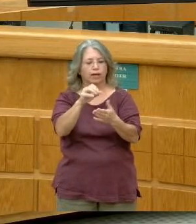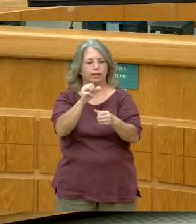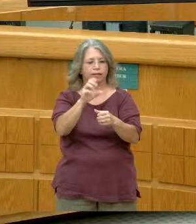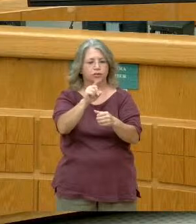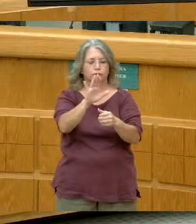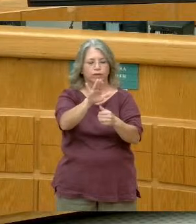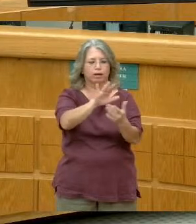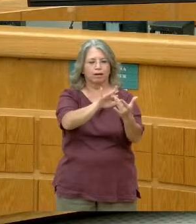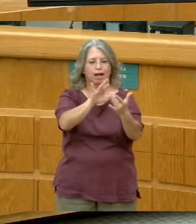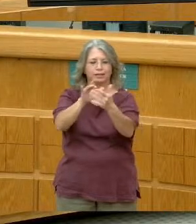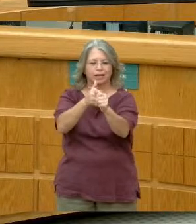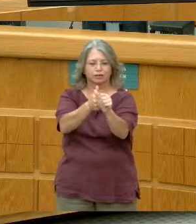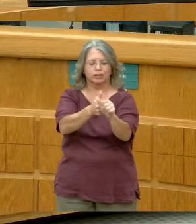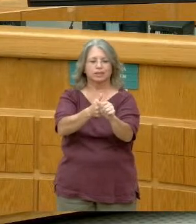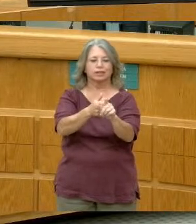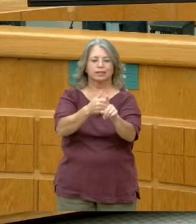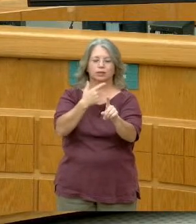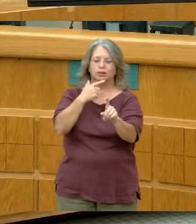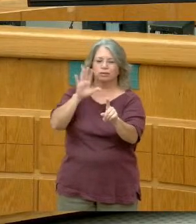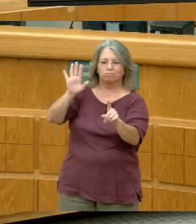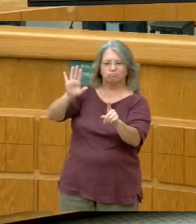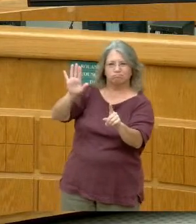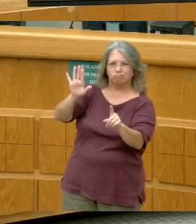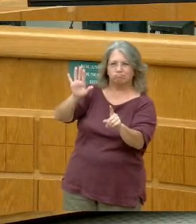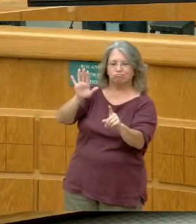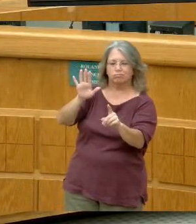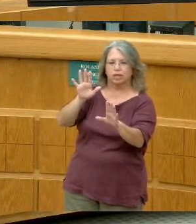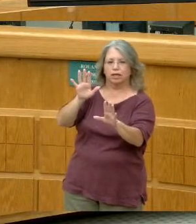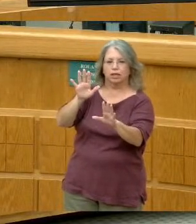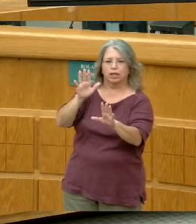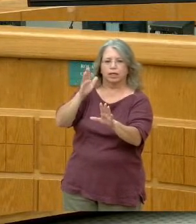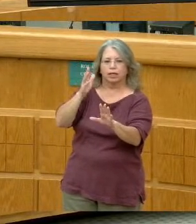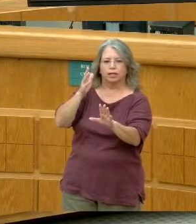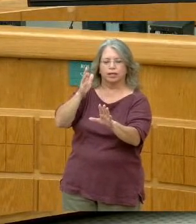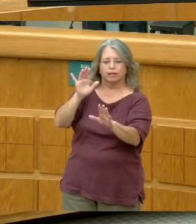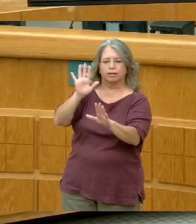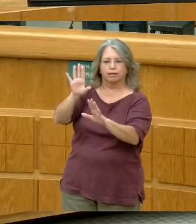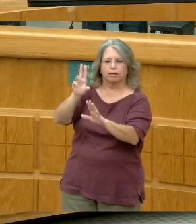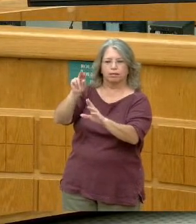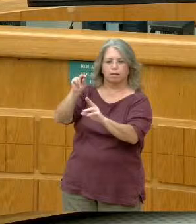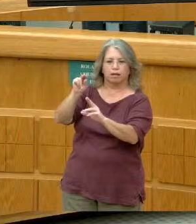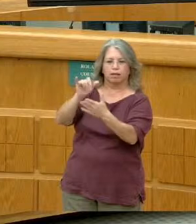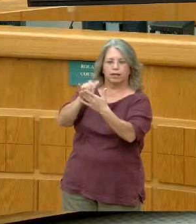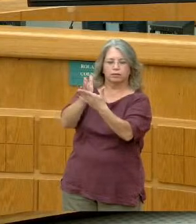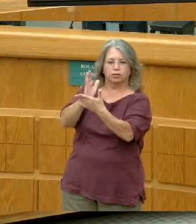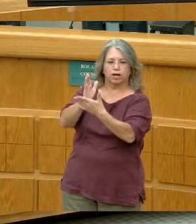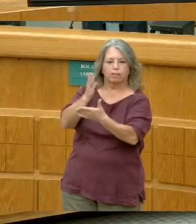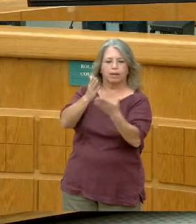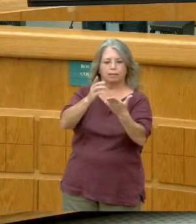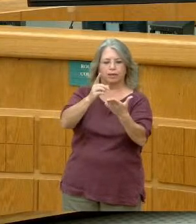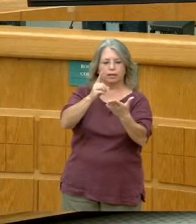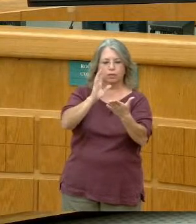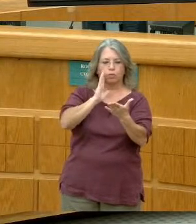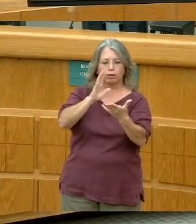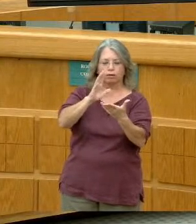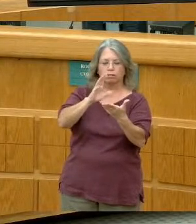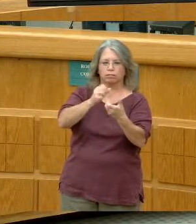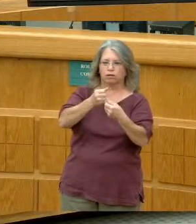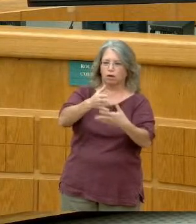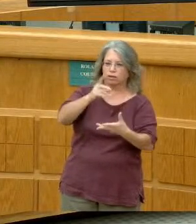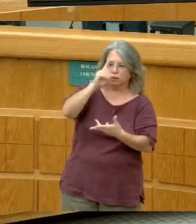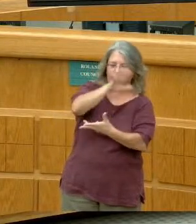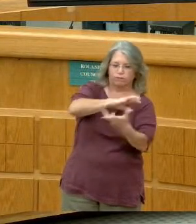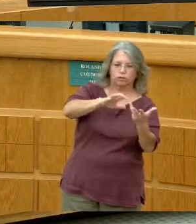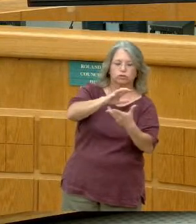may be a little too confusing to manage the data. And that may have been the case for other health districts across the state. Some took the help,